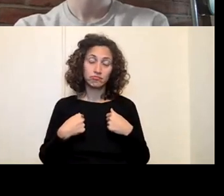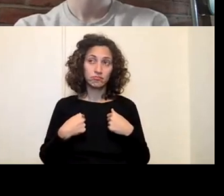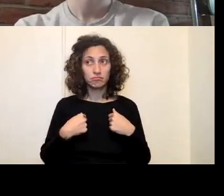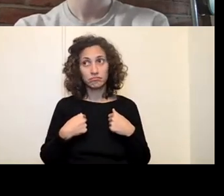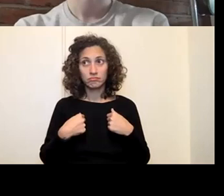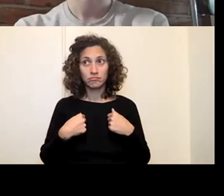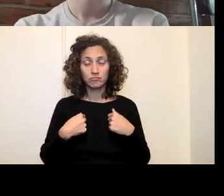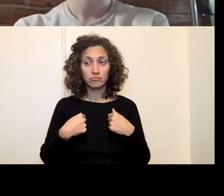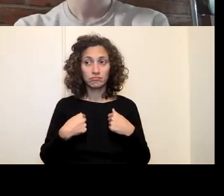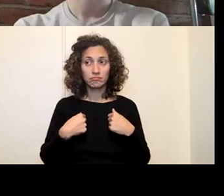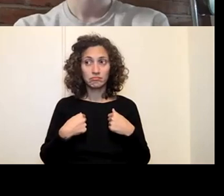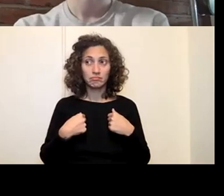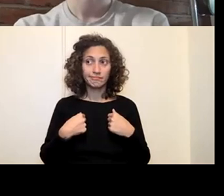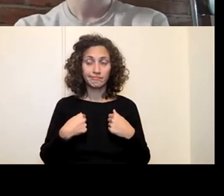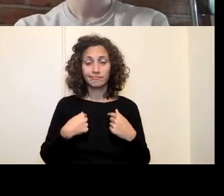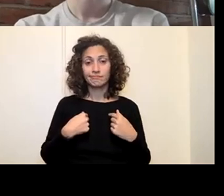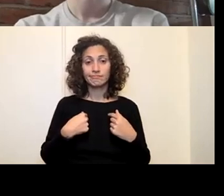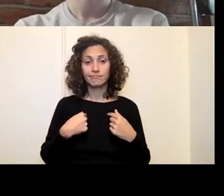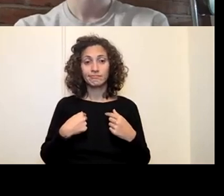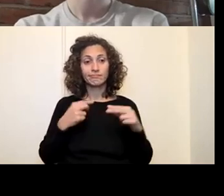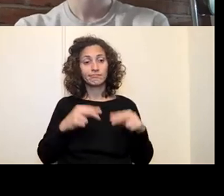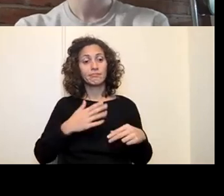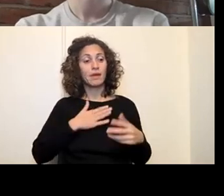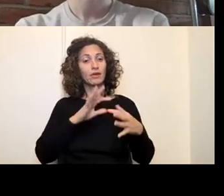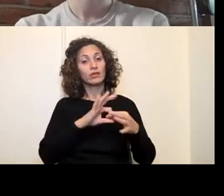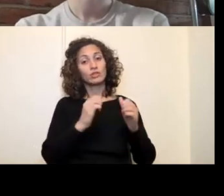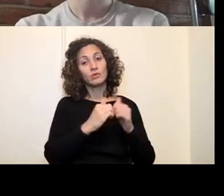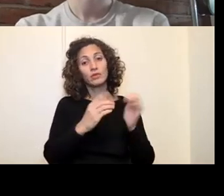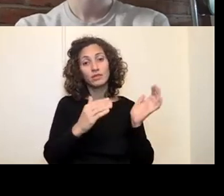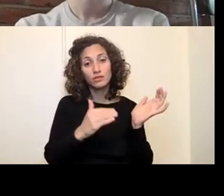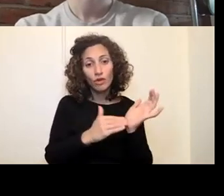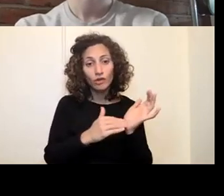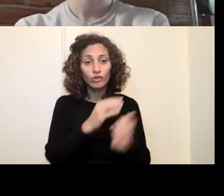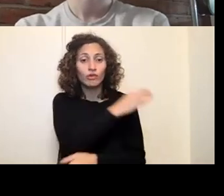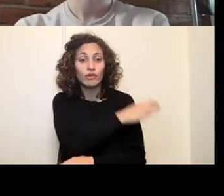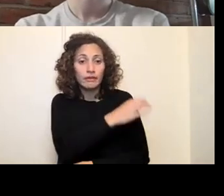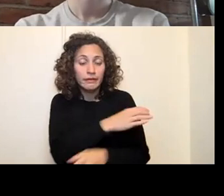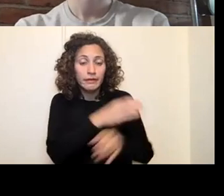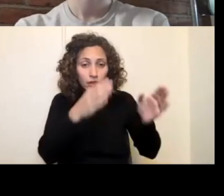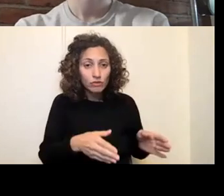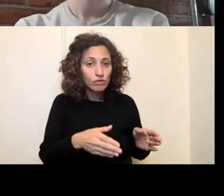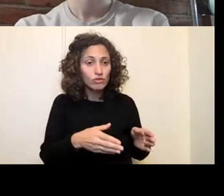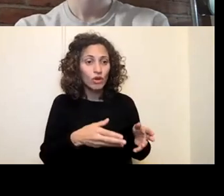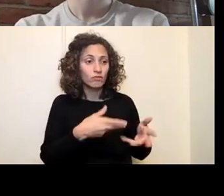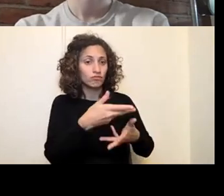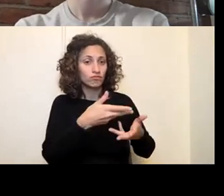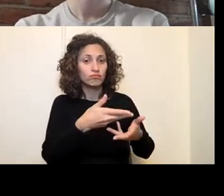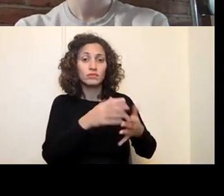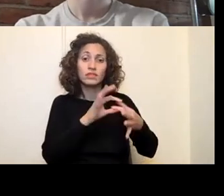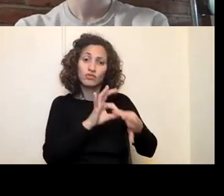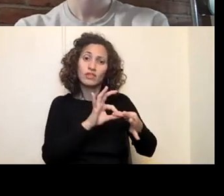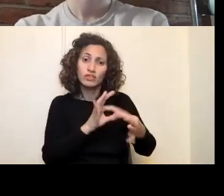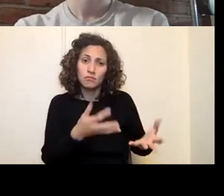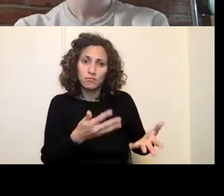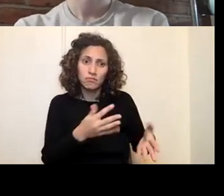a clinician or a doctor or whatever. It's a relationship of sorts. So